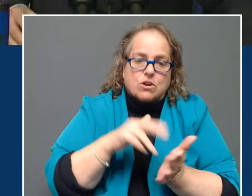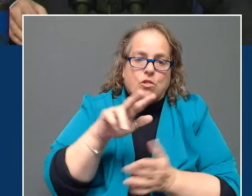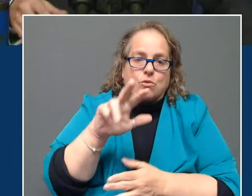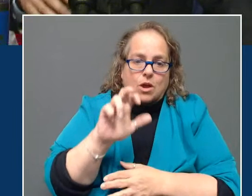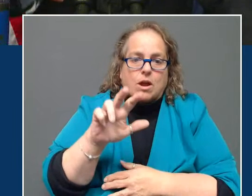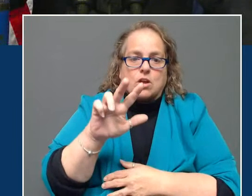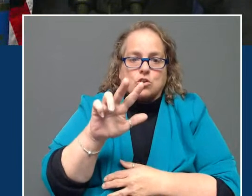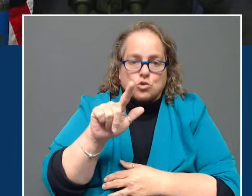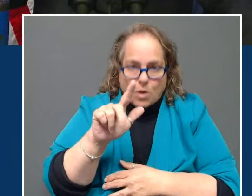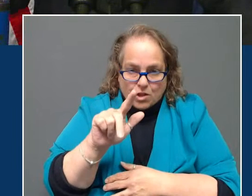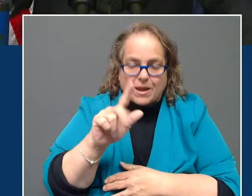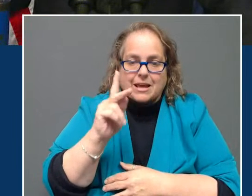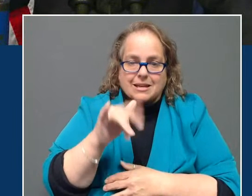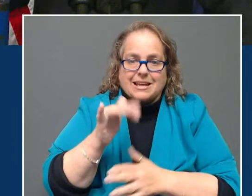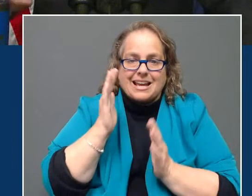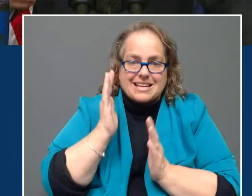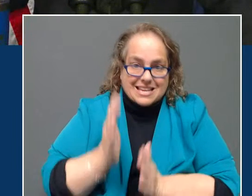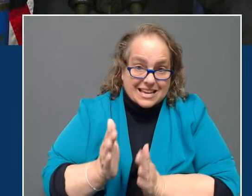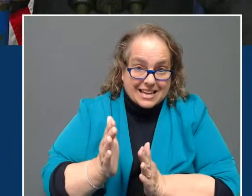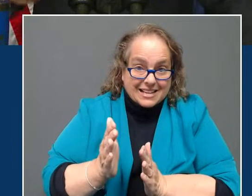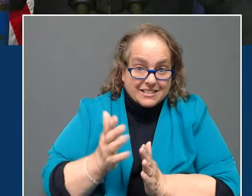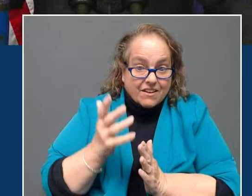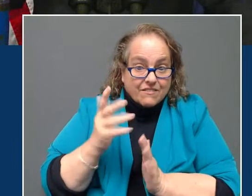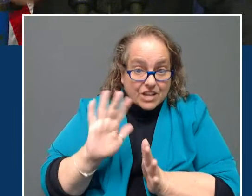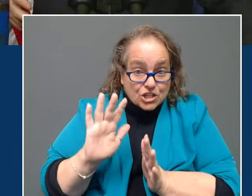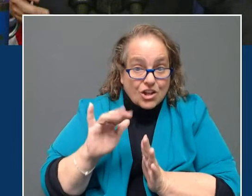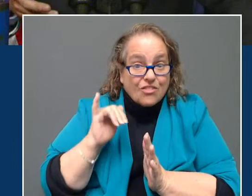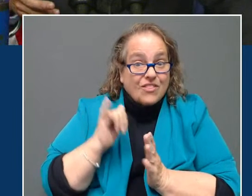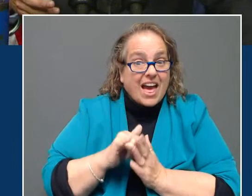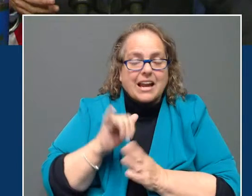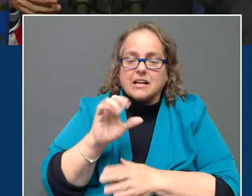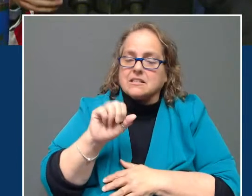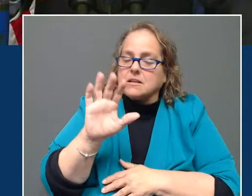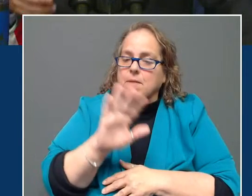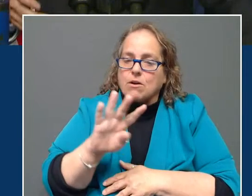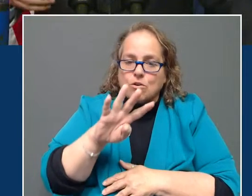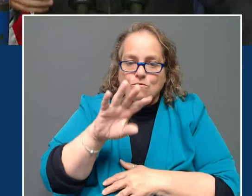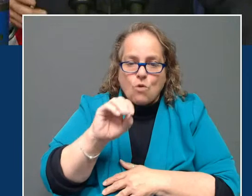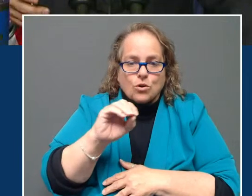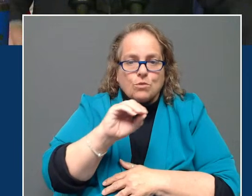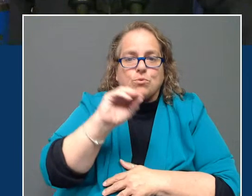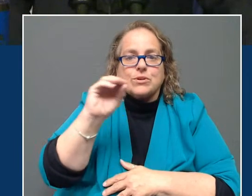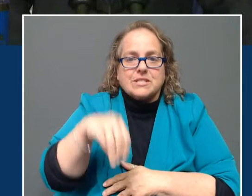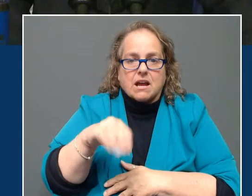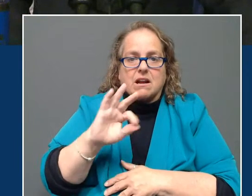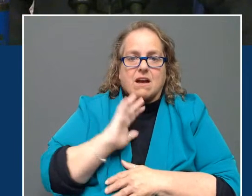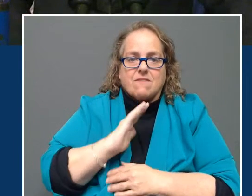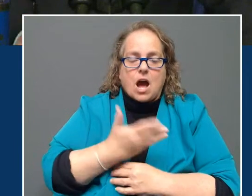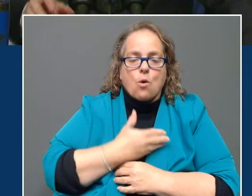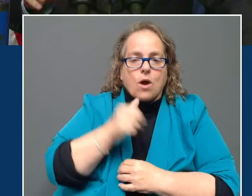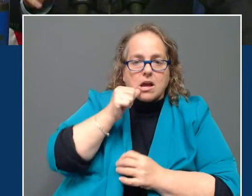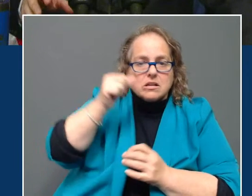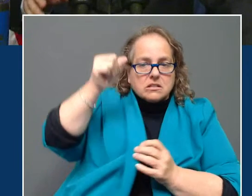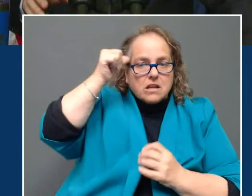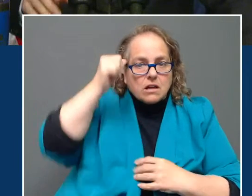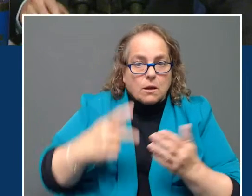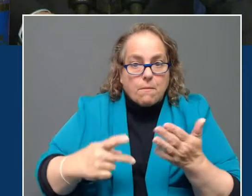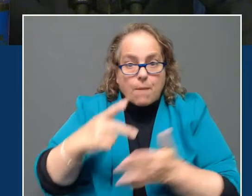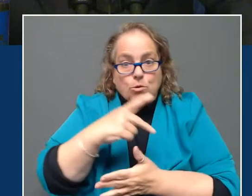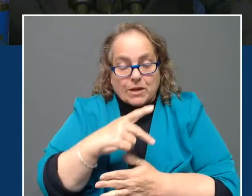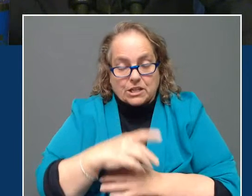1,319,323 Kentuckians, and that is just about 40% of our adult population. It